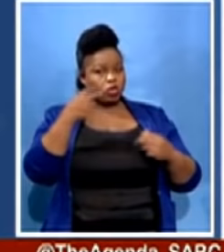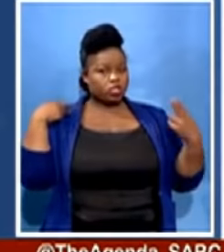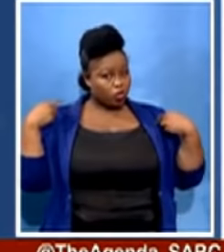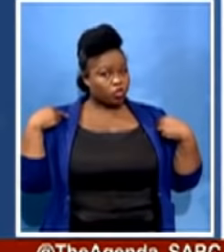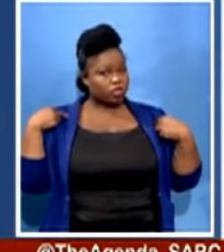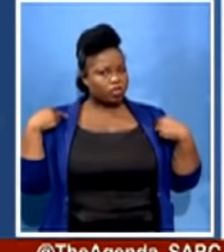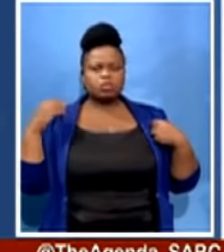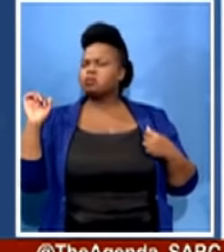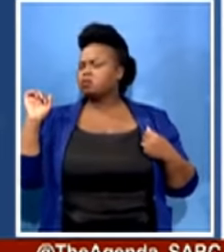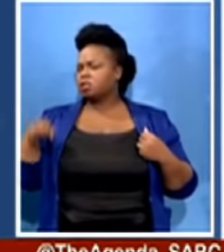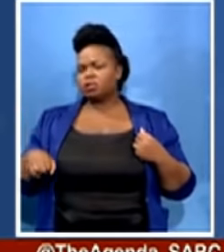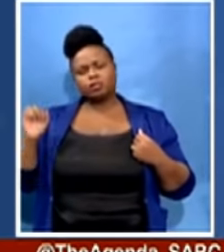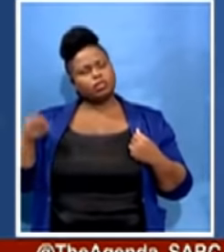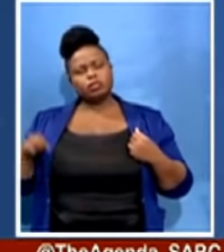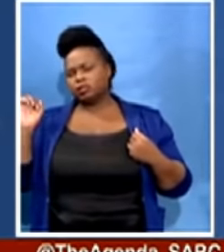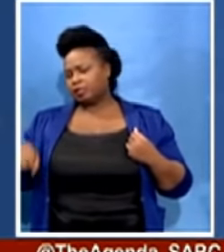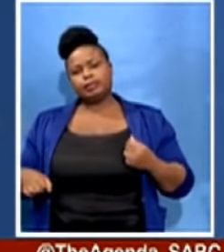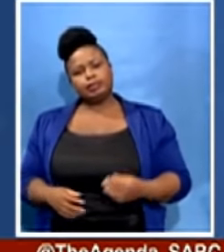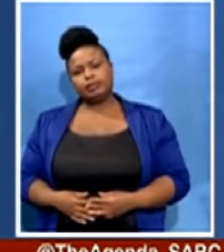most certainly, yeah. What changes can we expect?